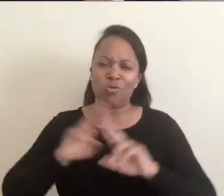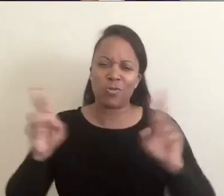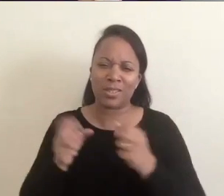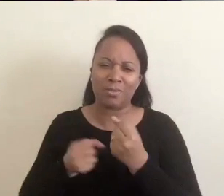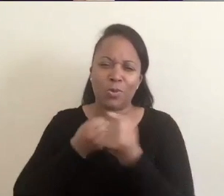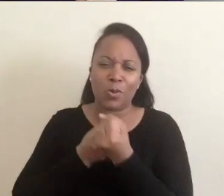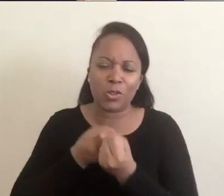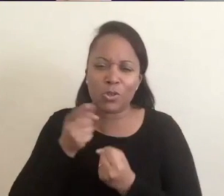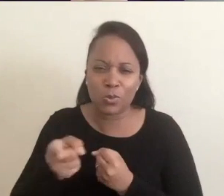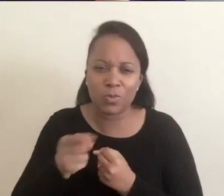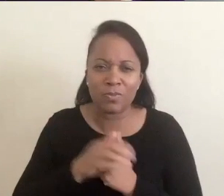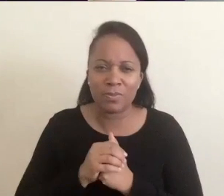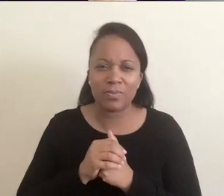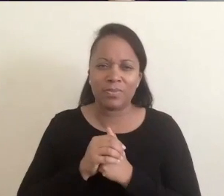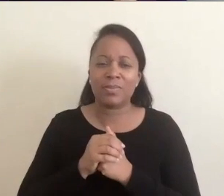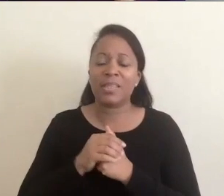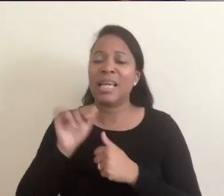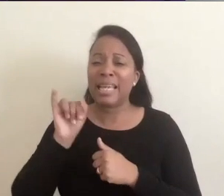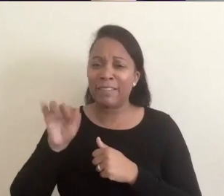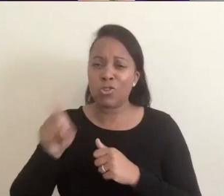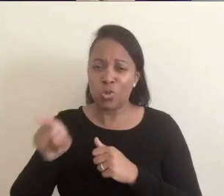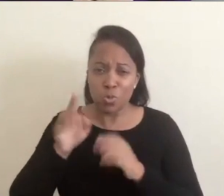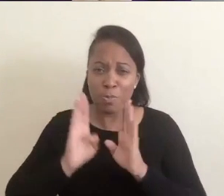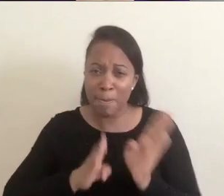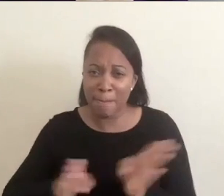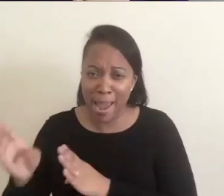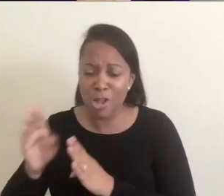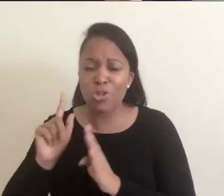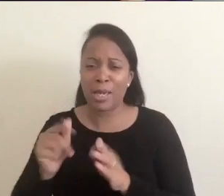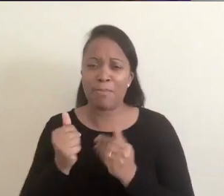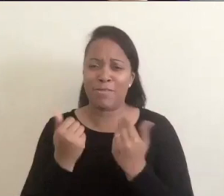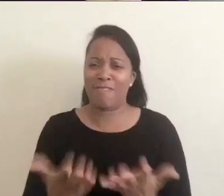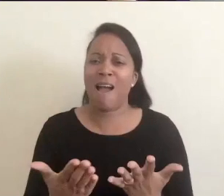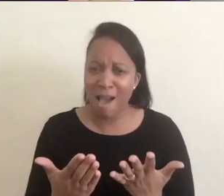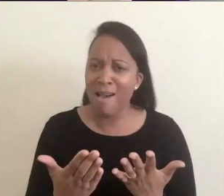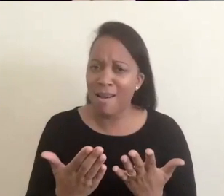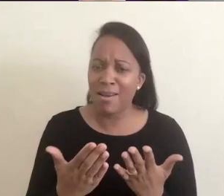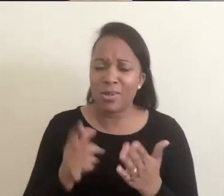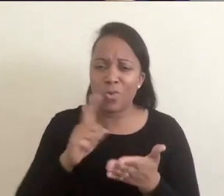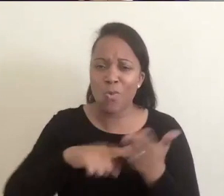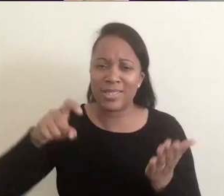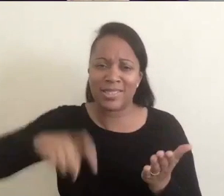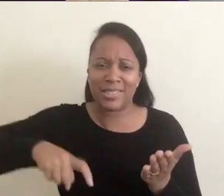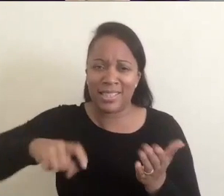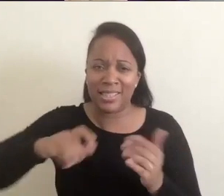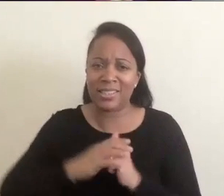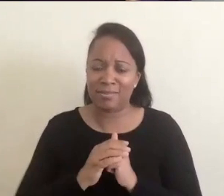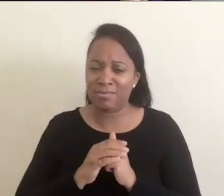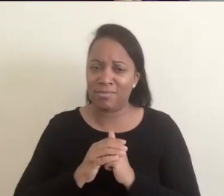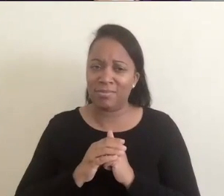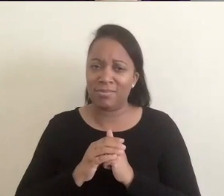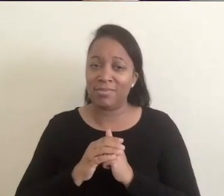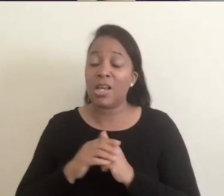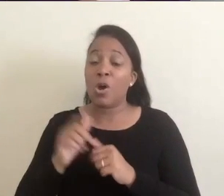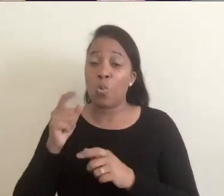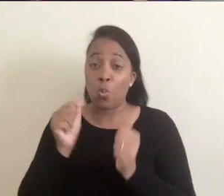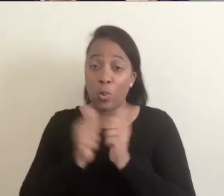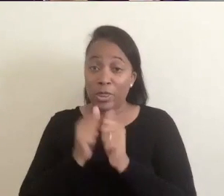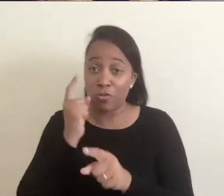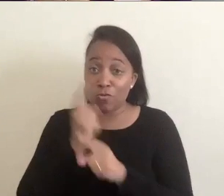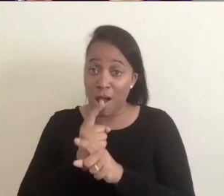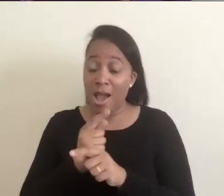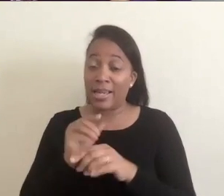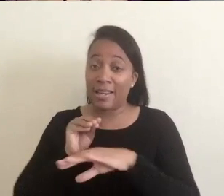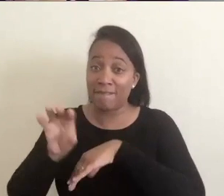that require accommodations if you are prepared. With the right advice and support, adding accommodations like